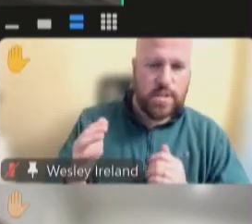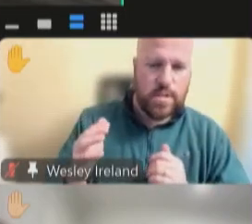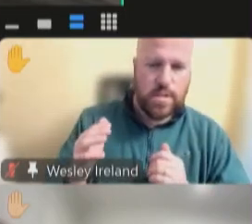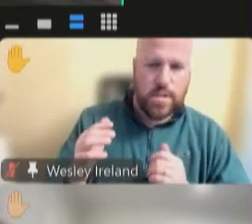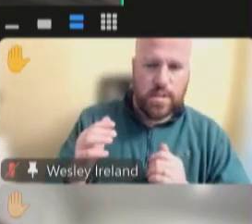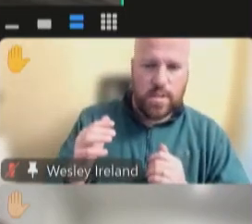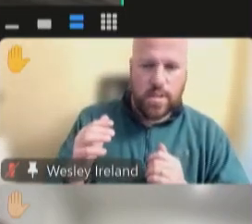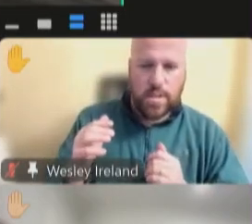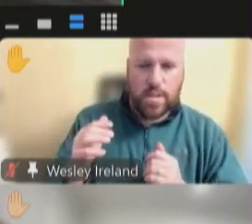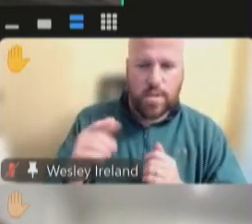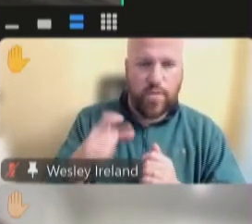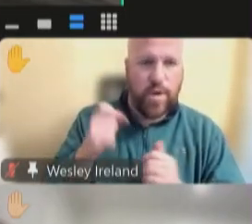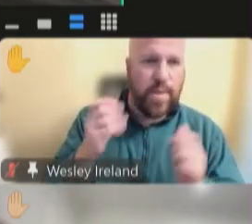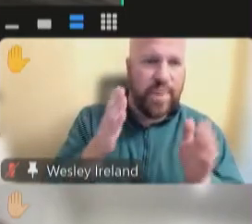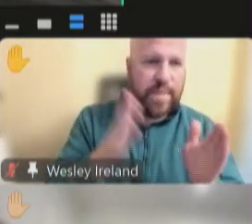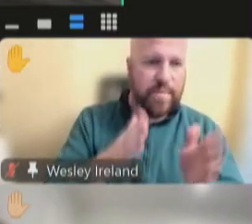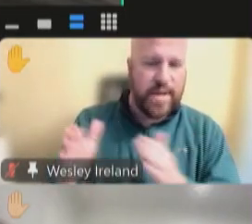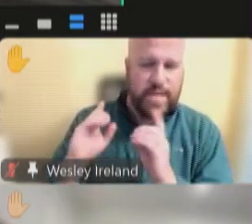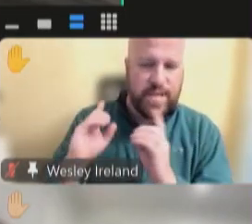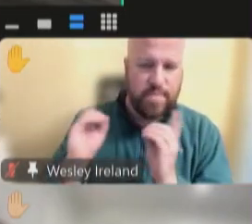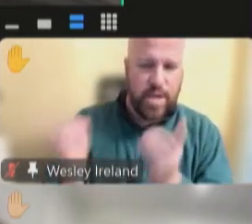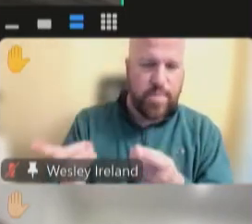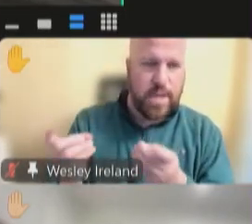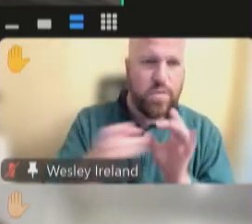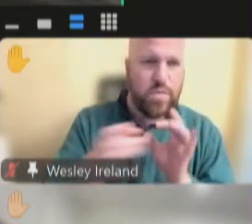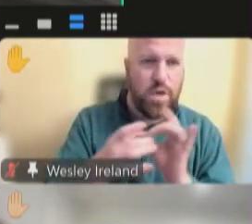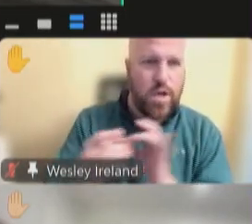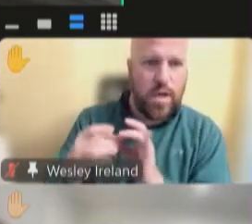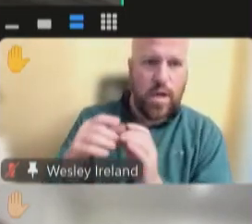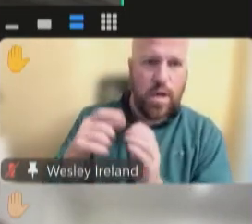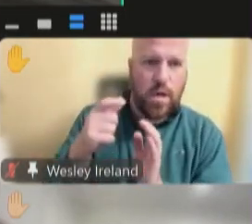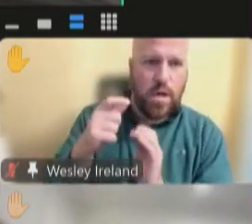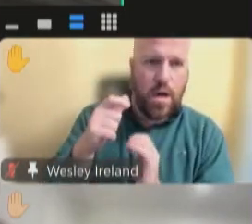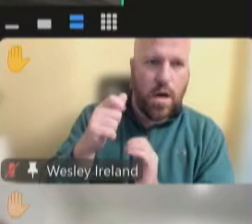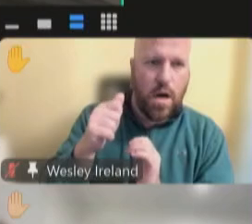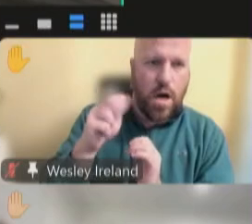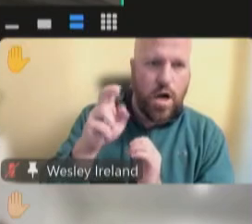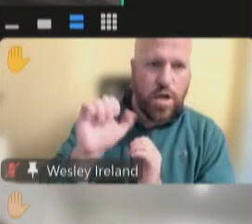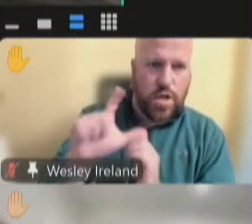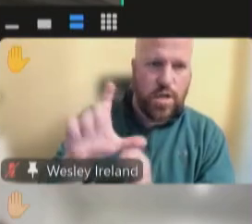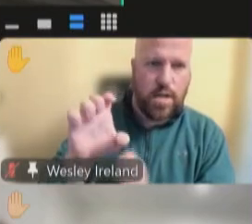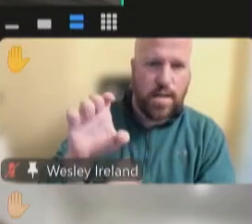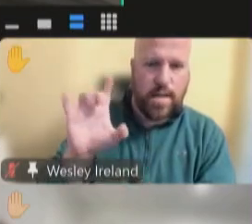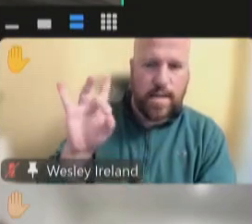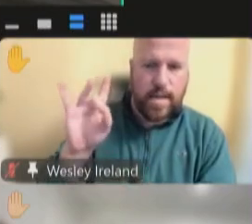We'd like to transition into our presentation for this evening from the Planning Department